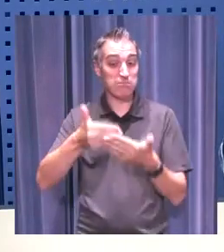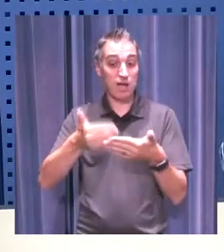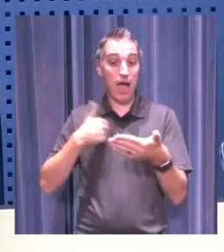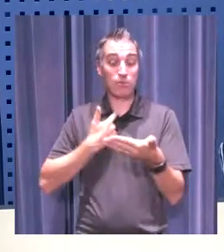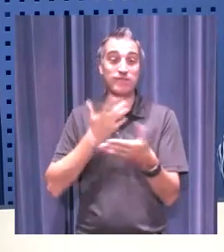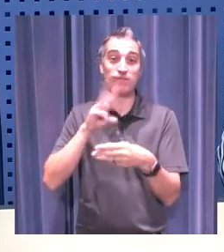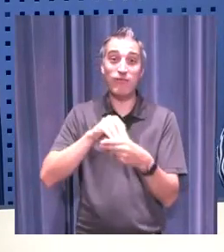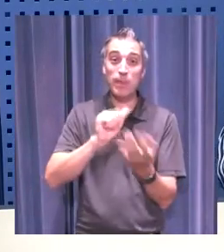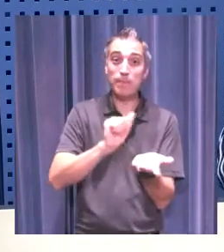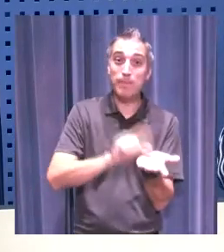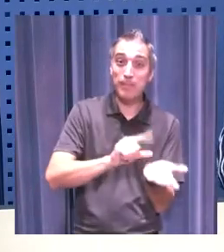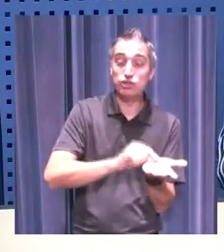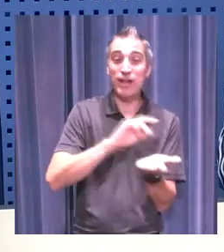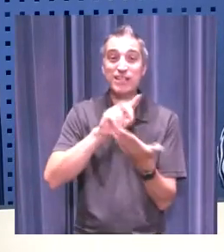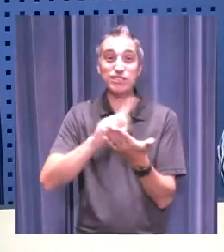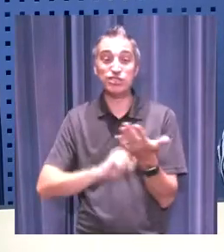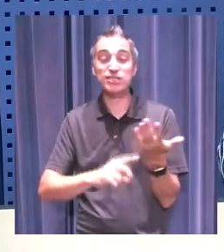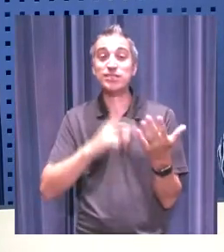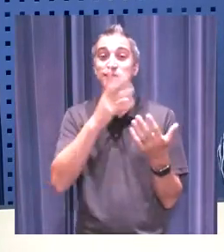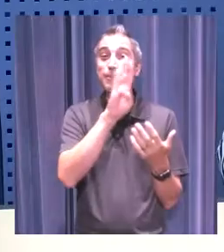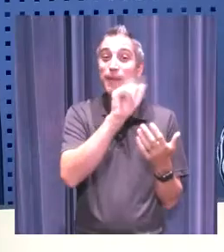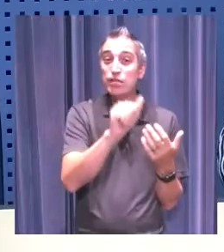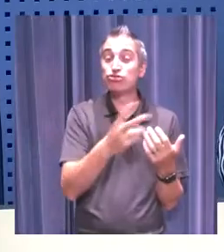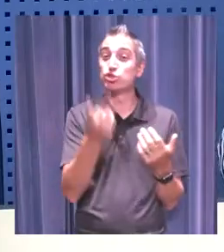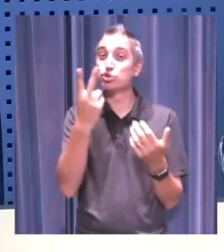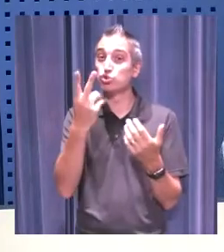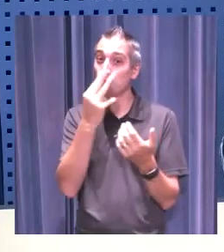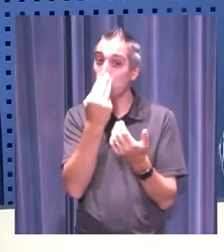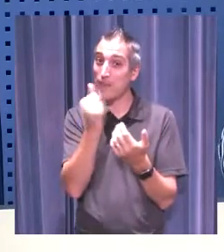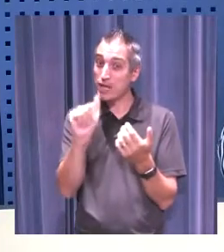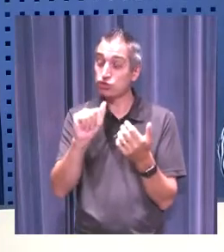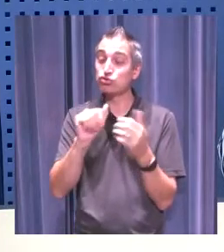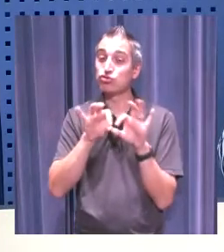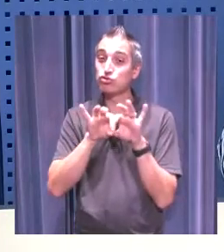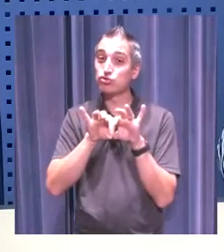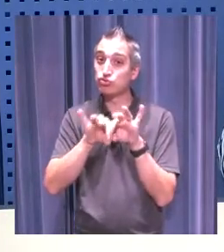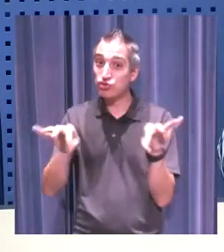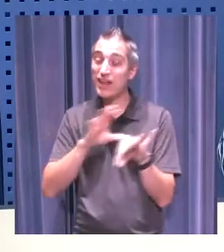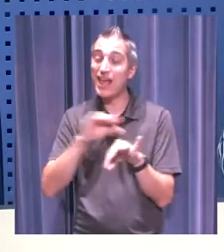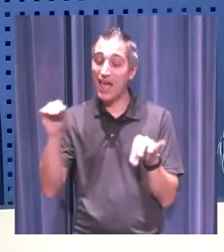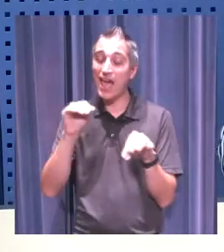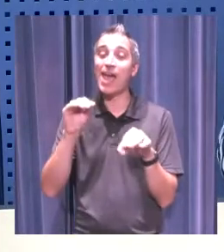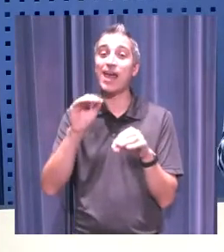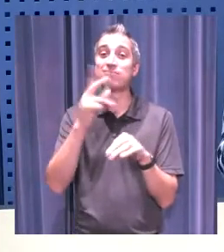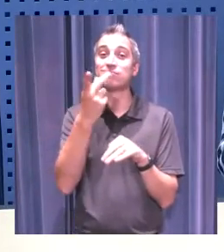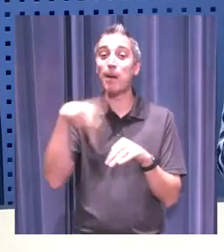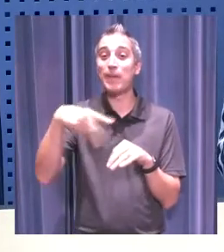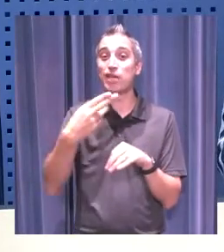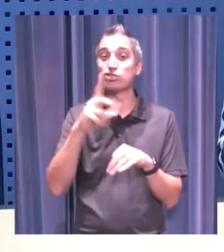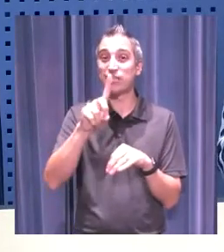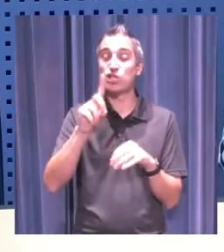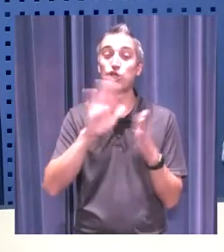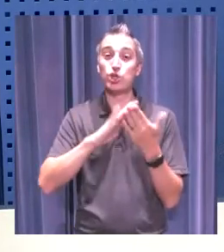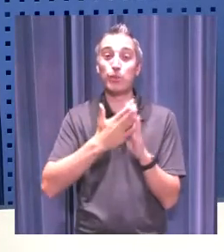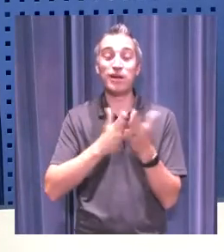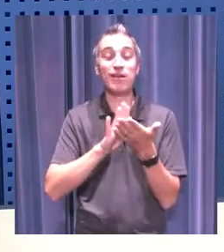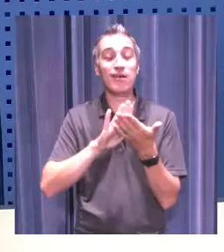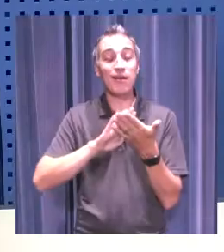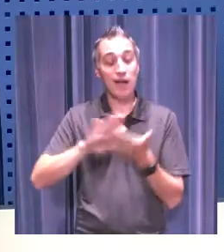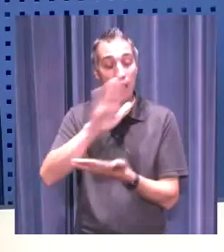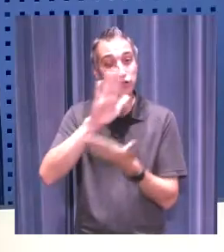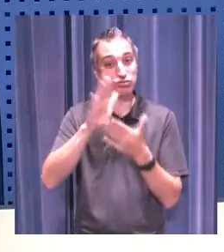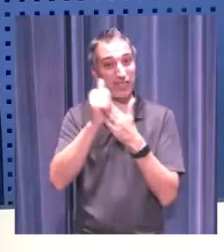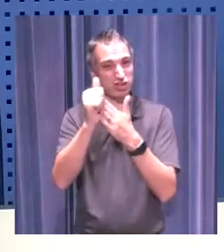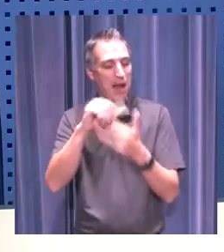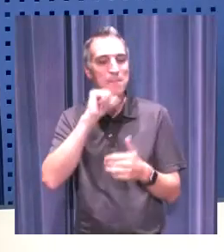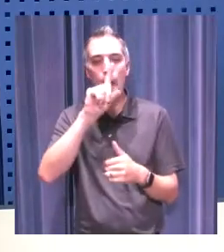design. I hold a bachelor's, 2 master's degrees in my field, and a doctorate in community college leadership. You see, I'm not only dedicated to the